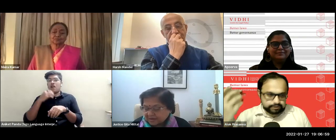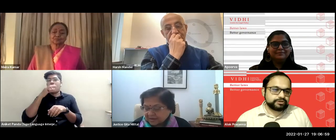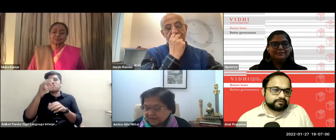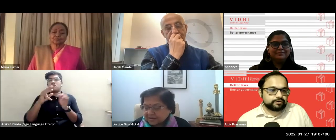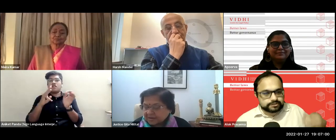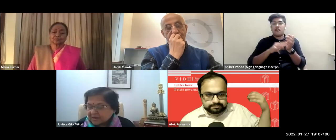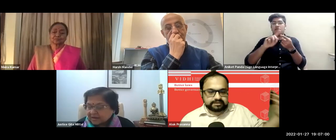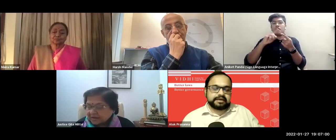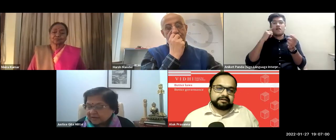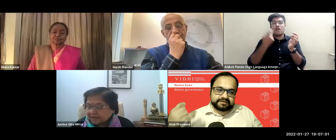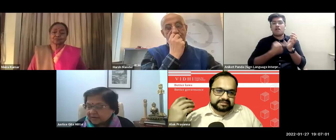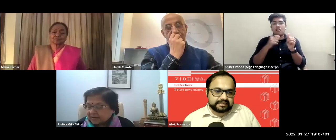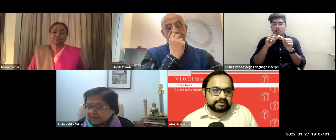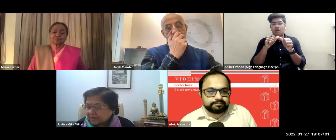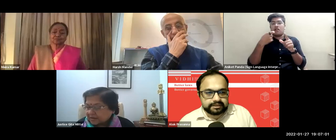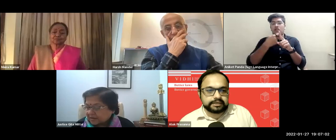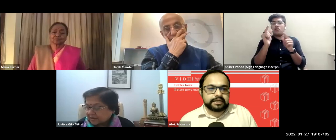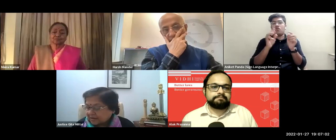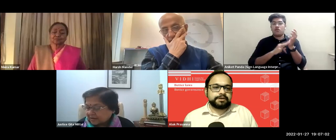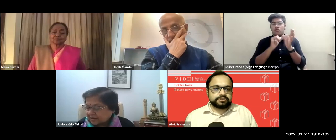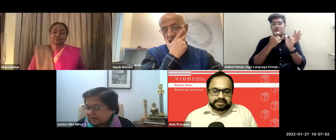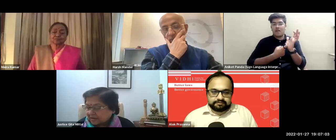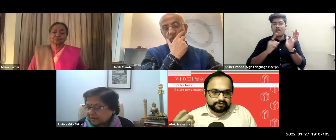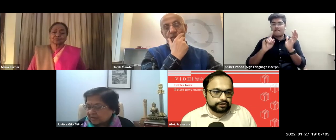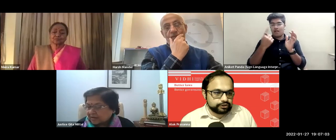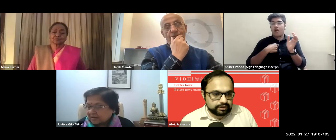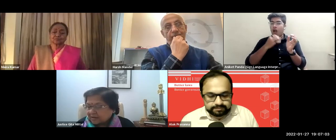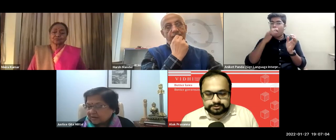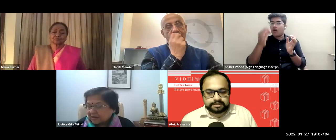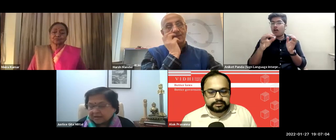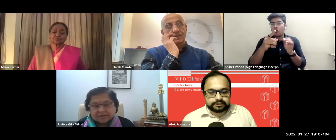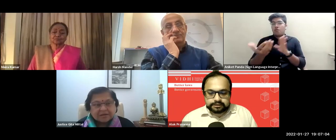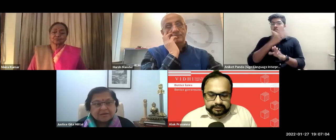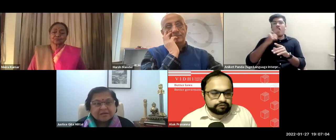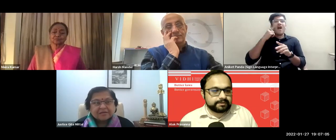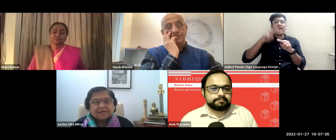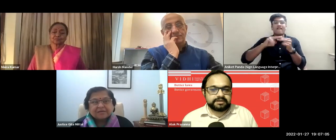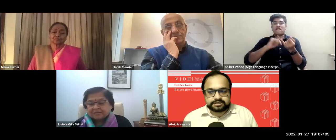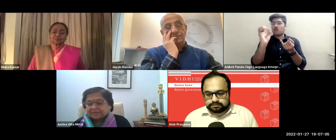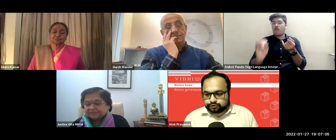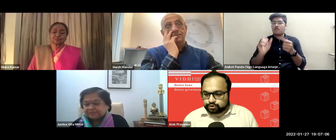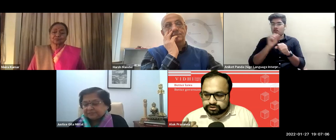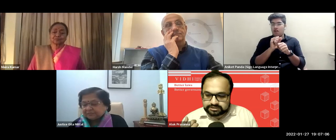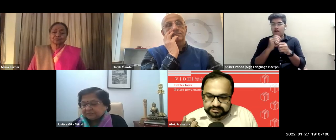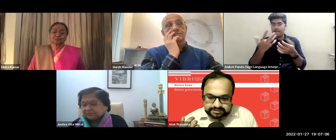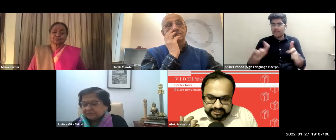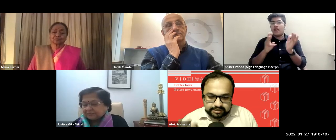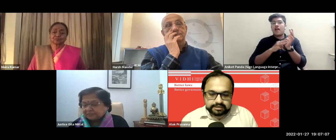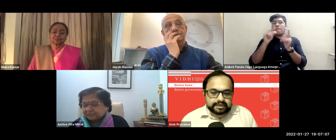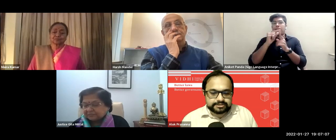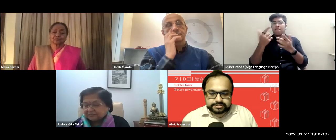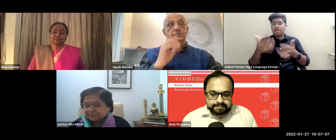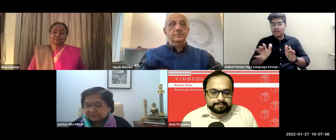been someone who has, of course, been in the IFS and then been an MP yourself. You have been a speaker and you have been a minister for social justice.